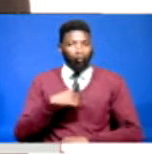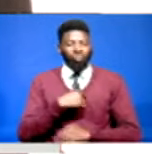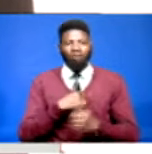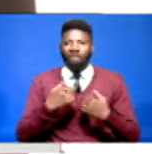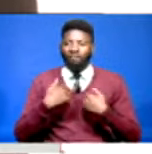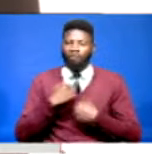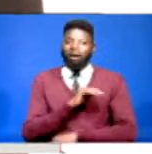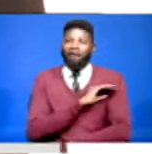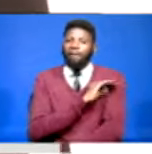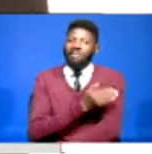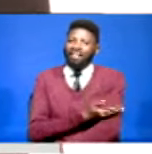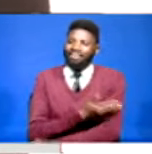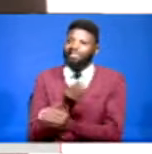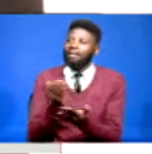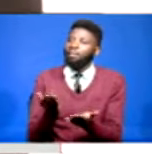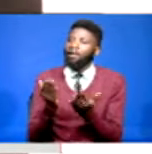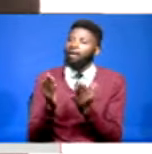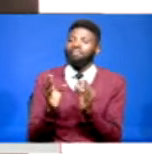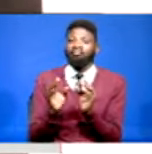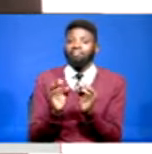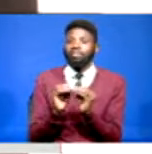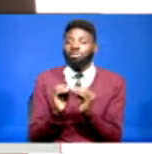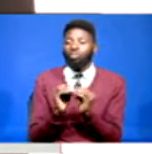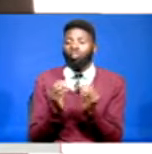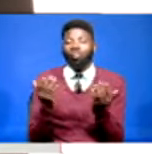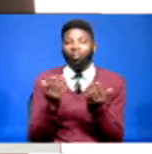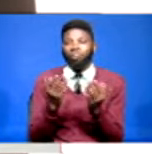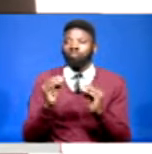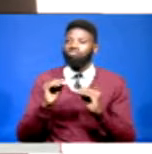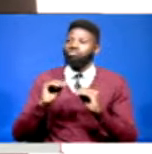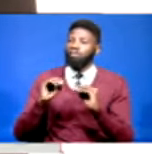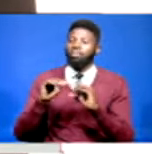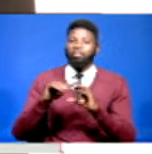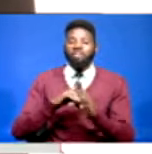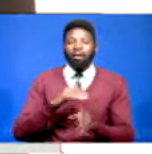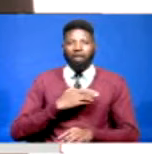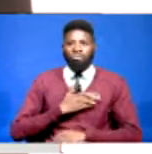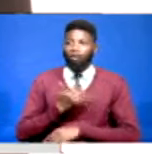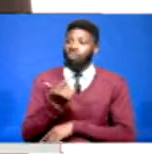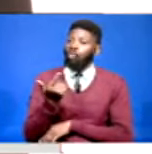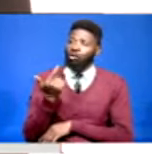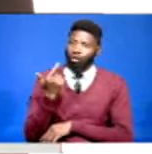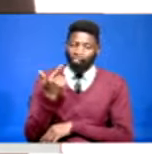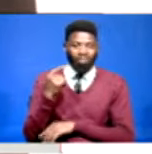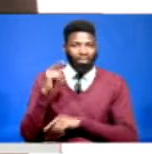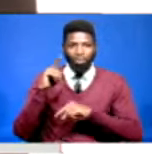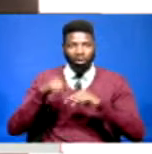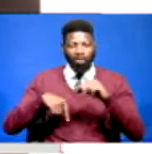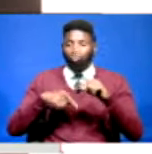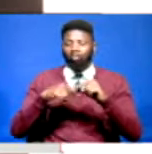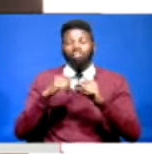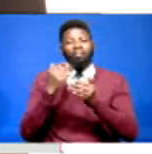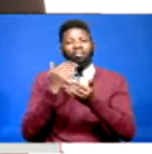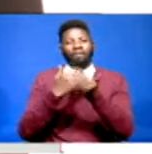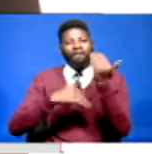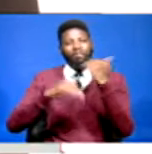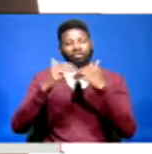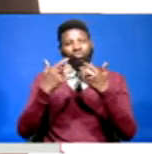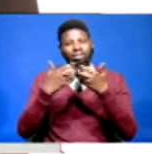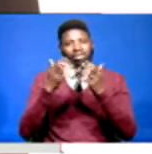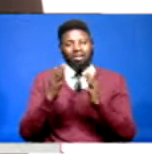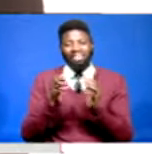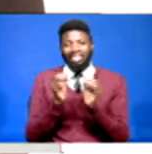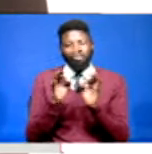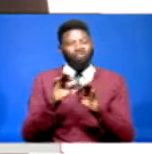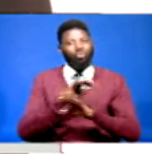sessions that equip our members. By law, you cannot become a professional engineer if you're not a corporate member of